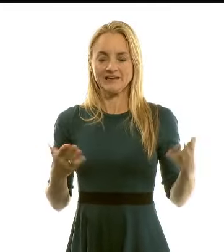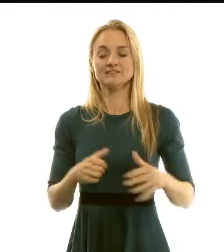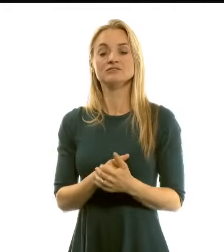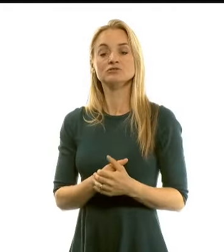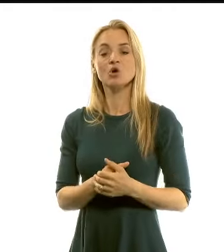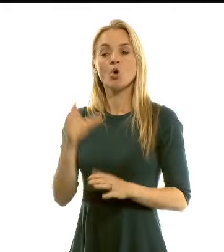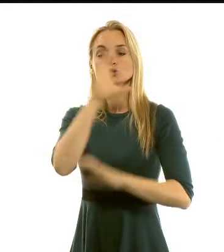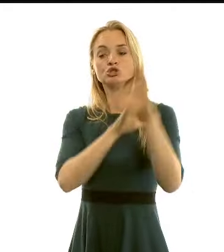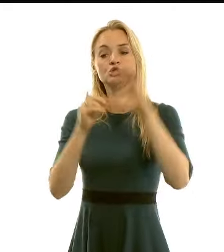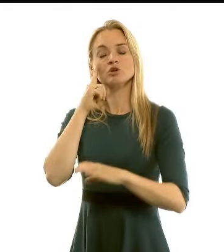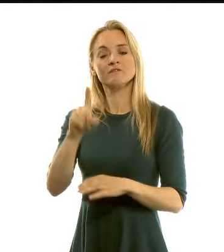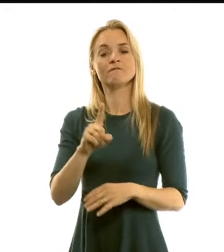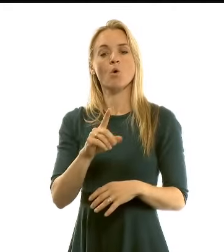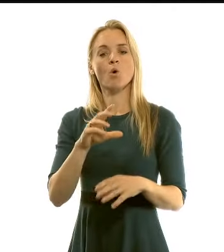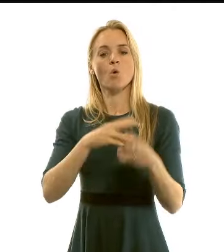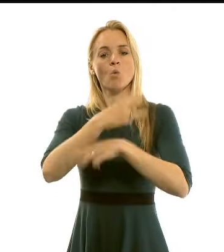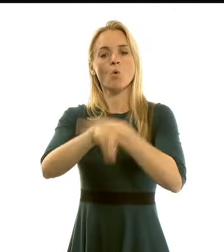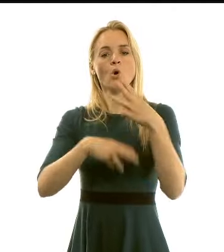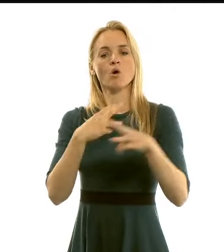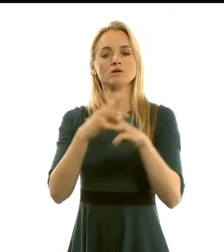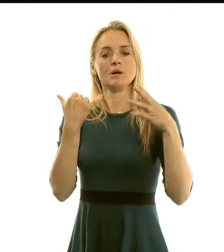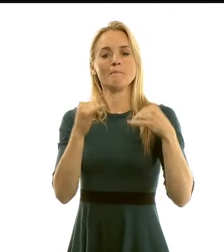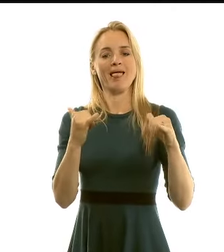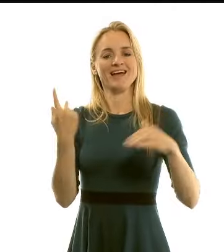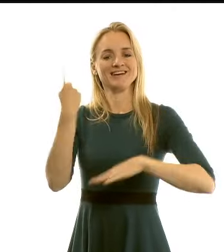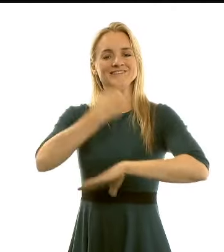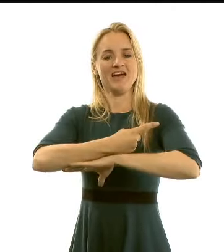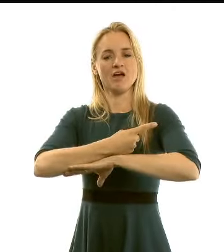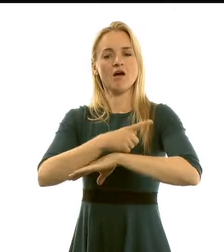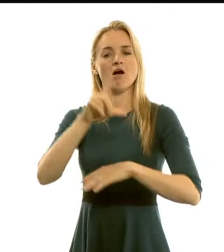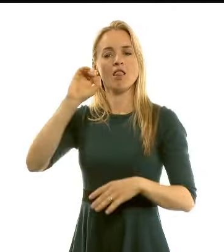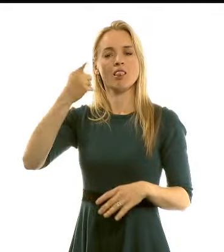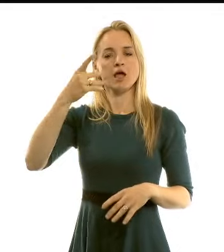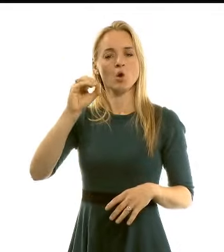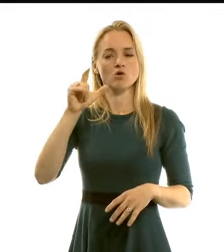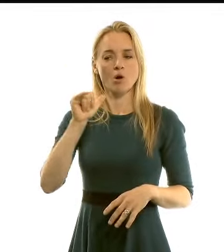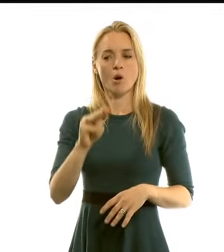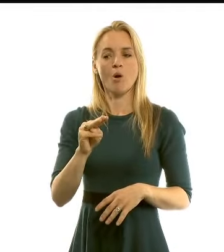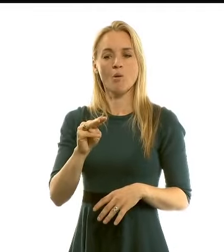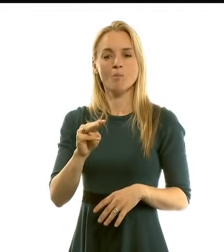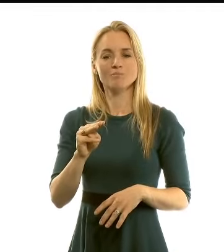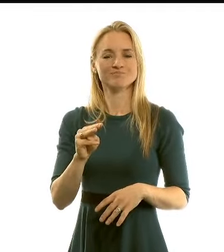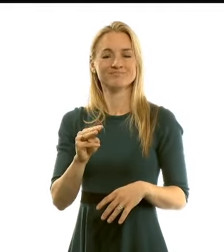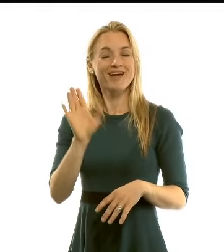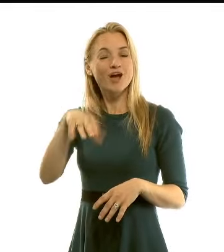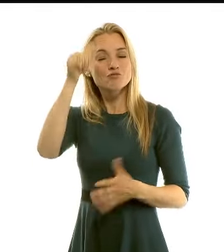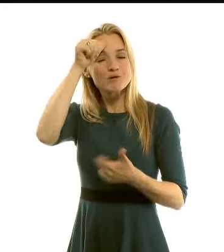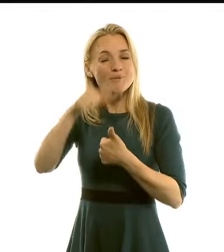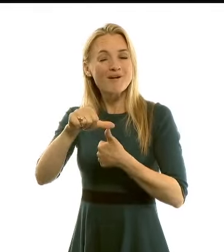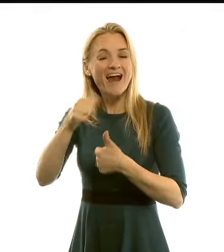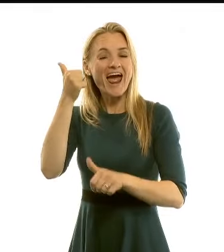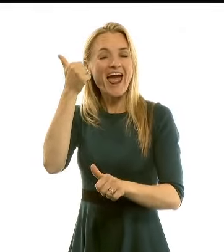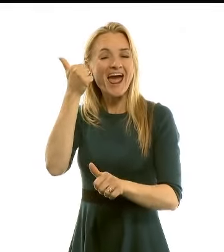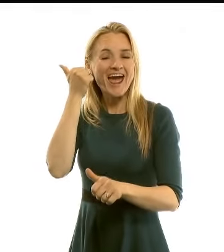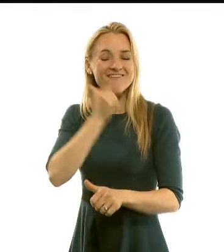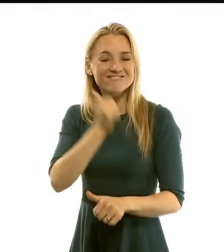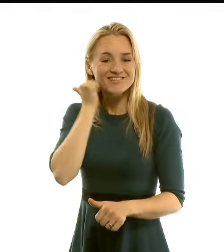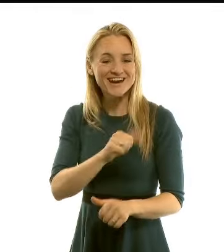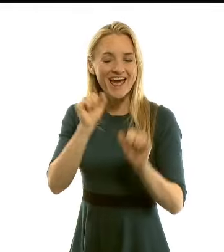World Play Day on lego.com and find out all the details. And remember, every day can be World Play Day if you play and